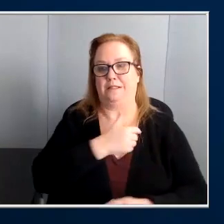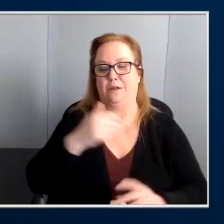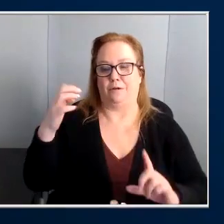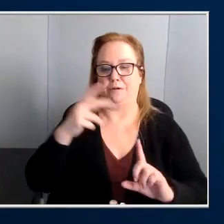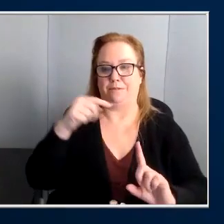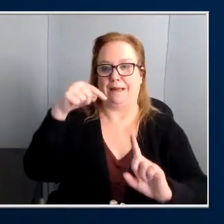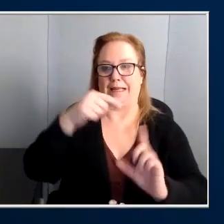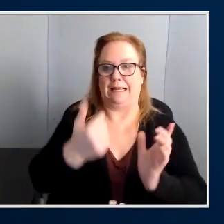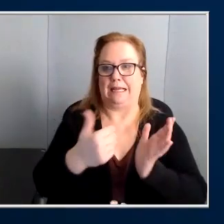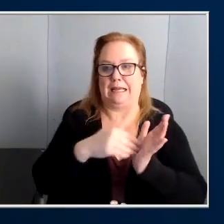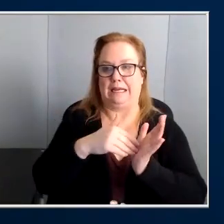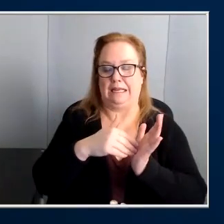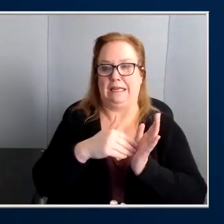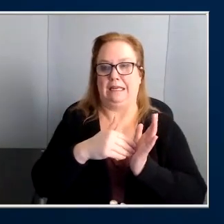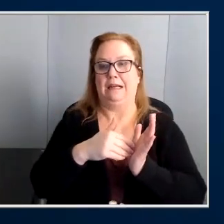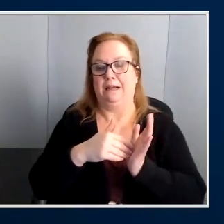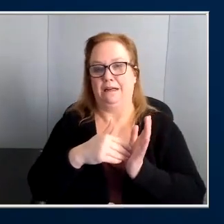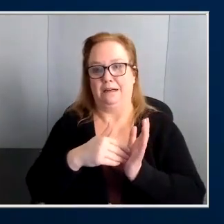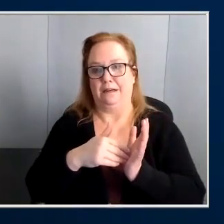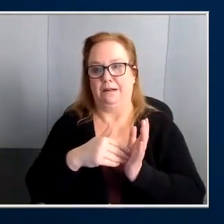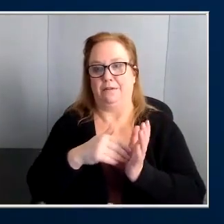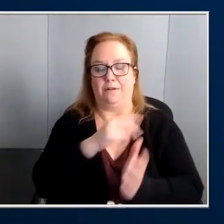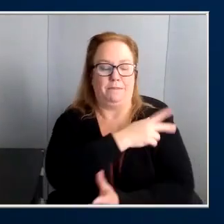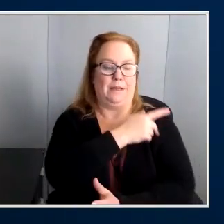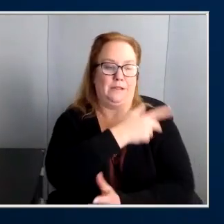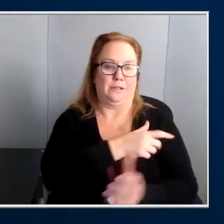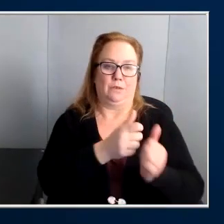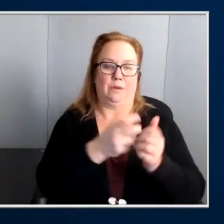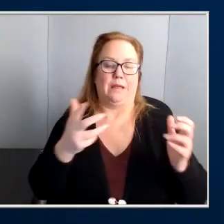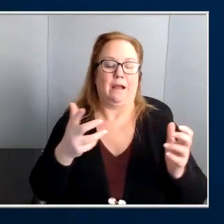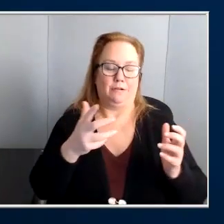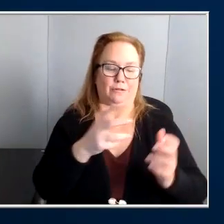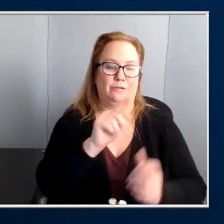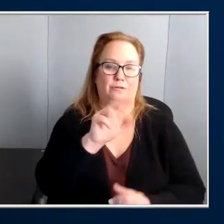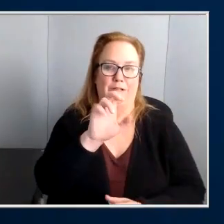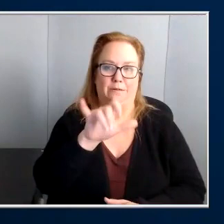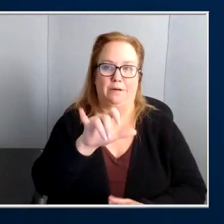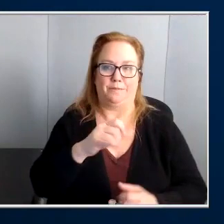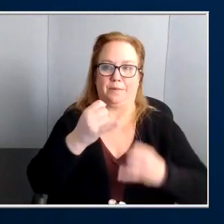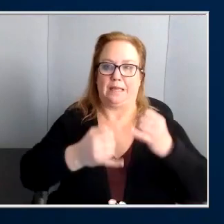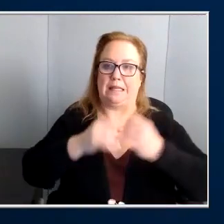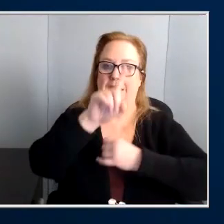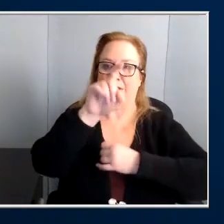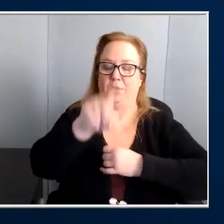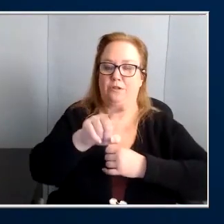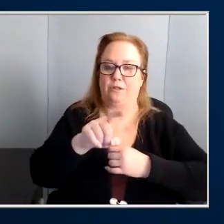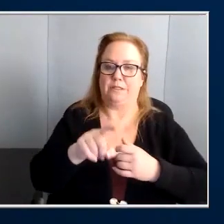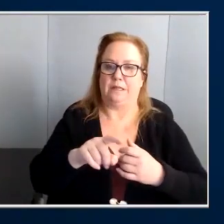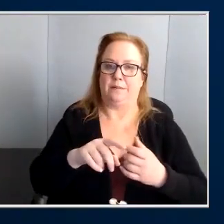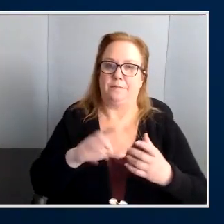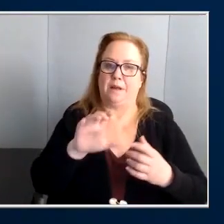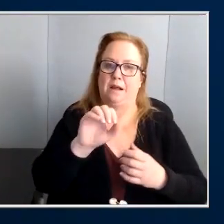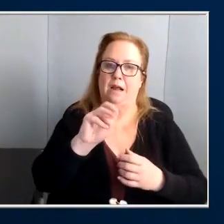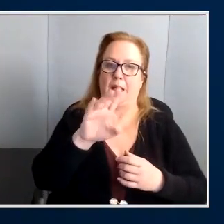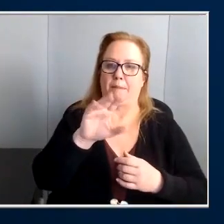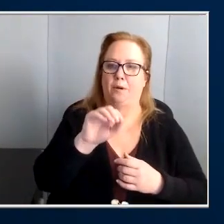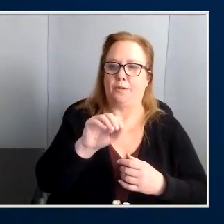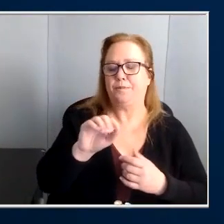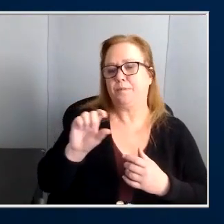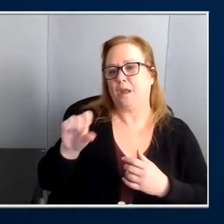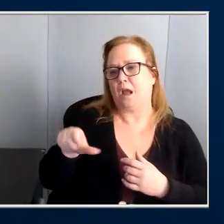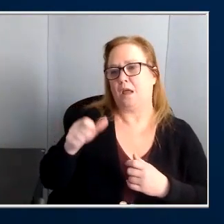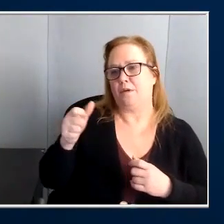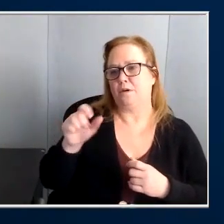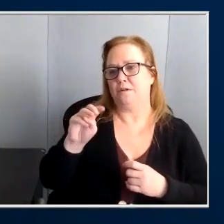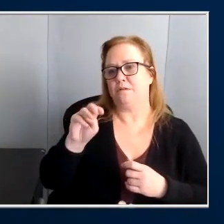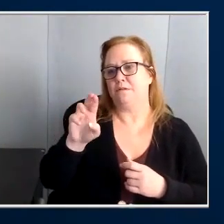we cannot talk about these things without patients like Tracy sharing those stories. Last question is kind of a combo. Who else might be, Dr.